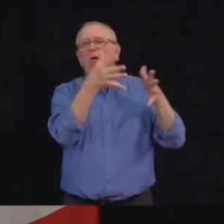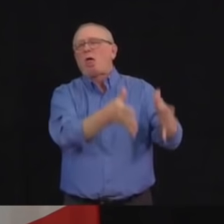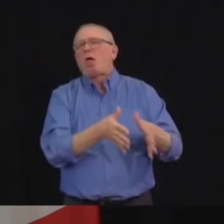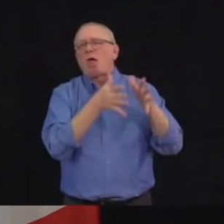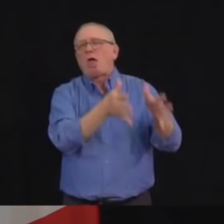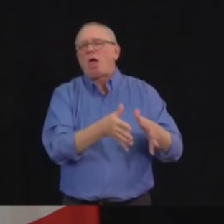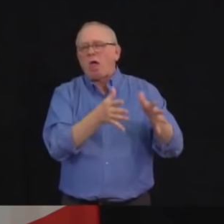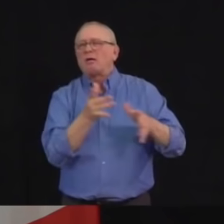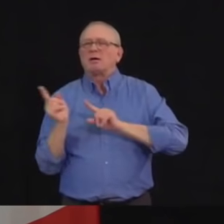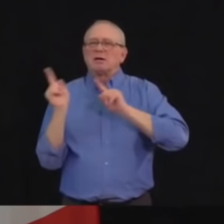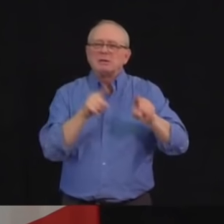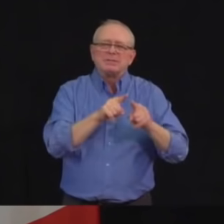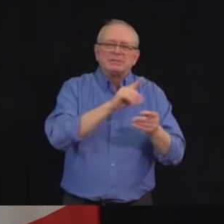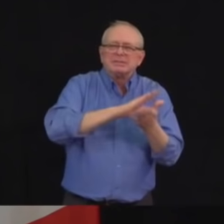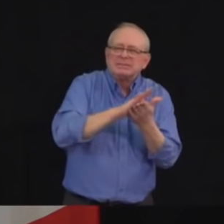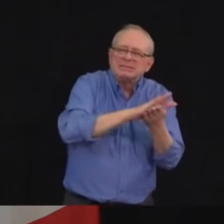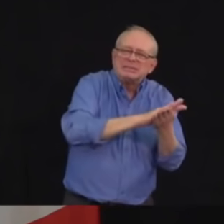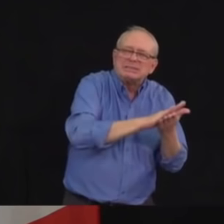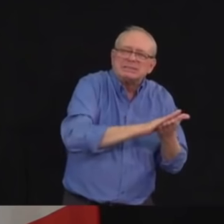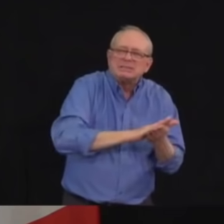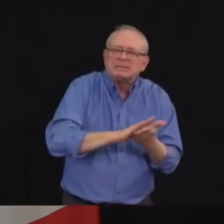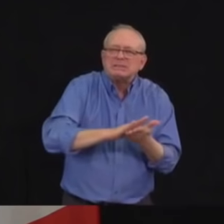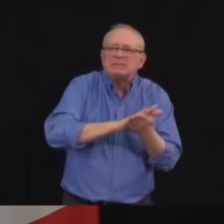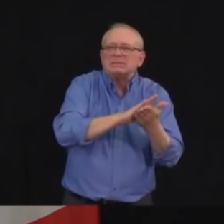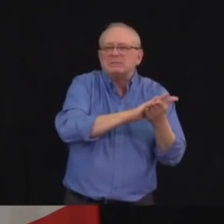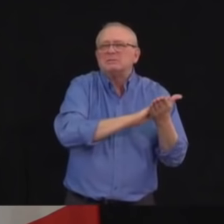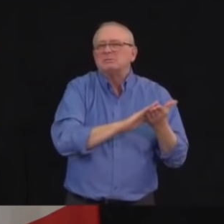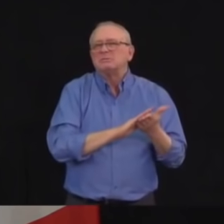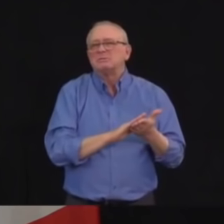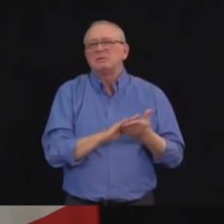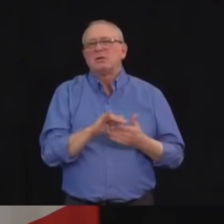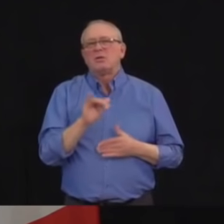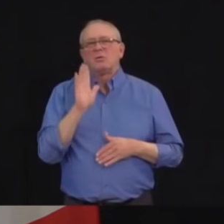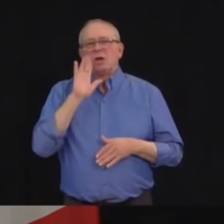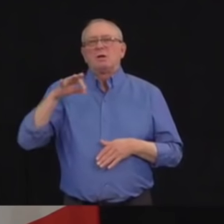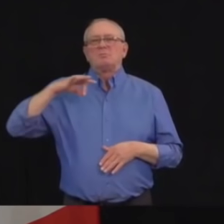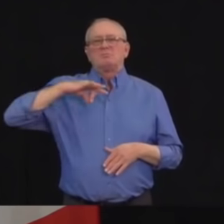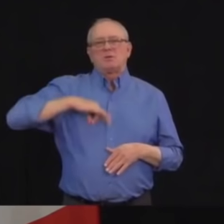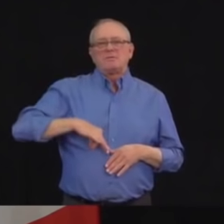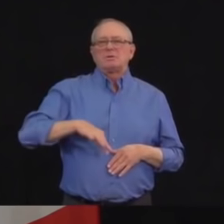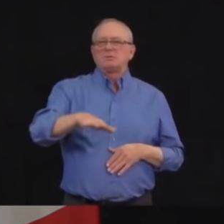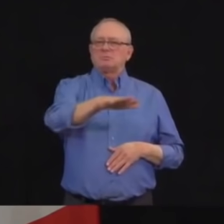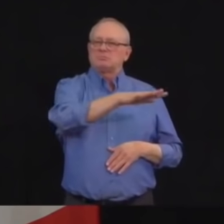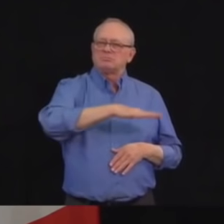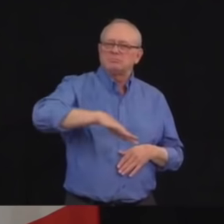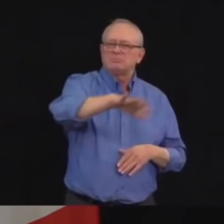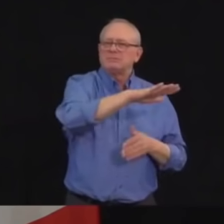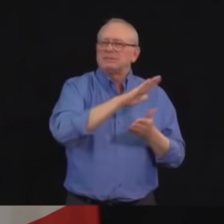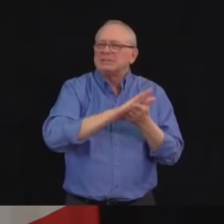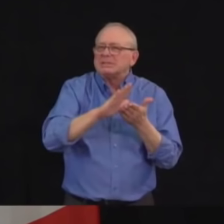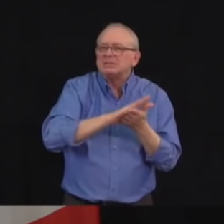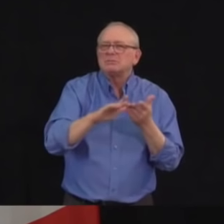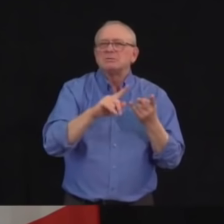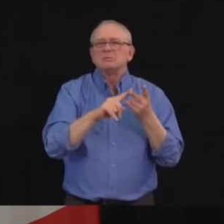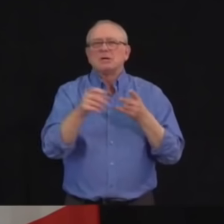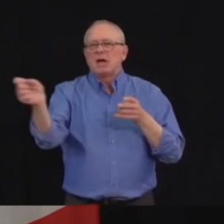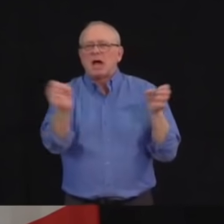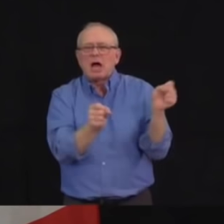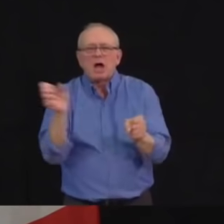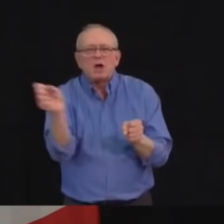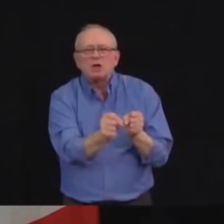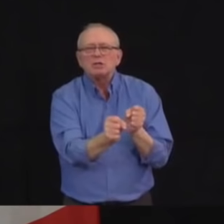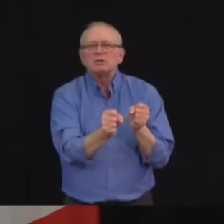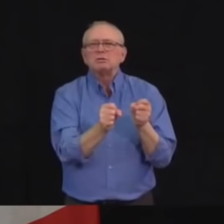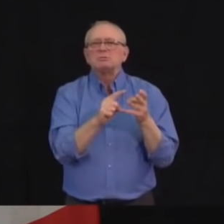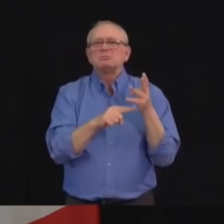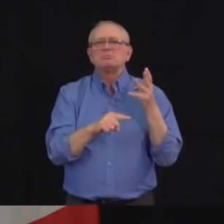is a package that we have been working on with Ottawa, frankly, since last summer, because we were still in